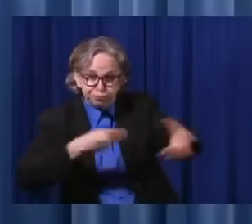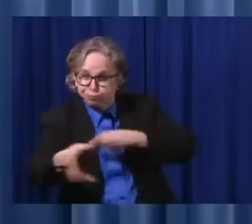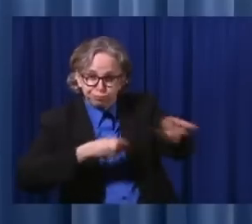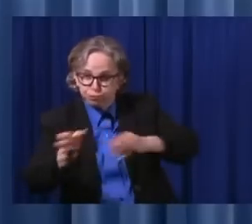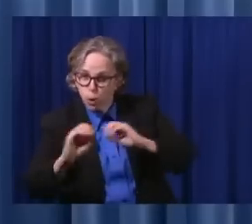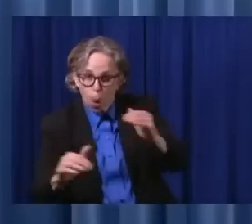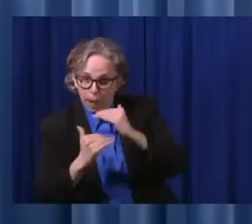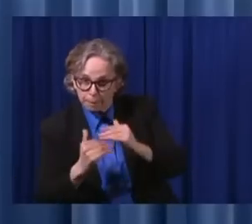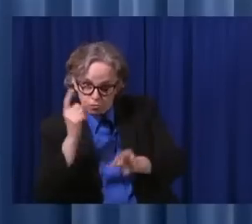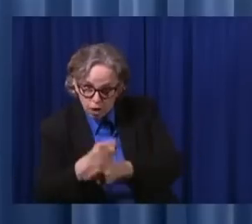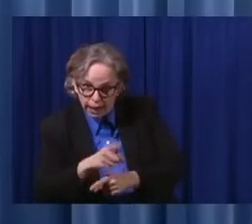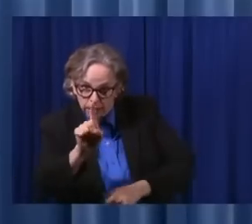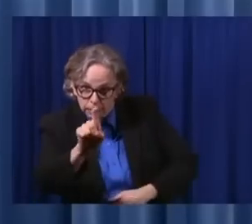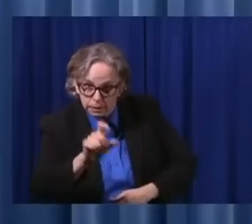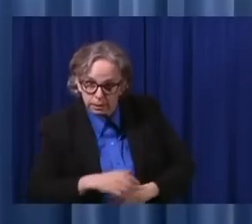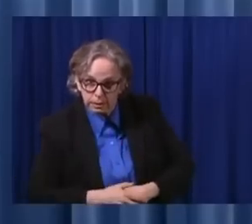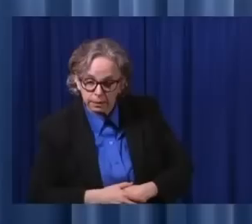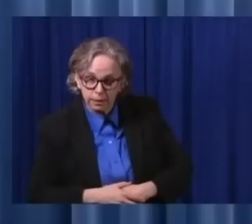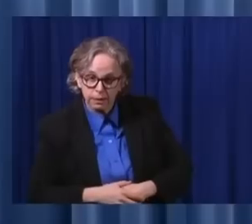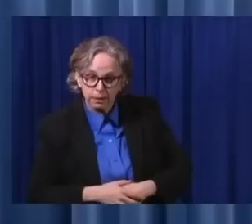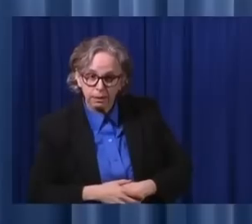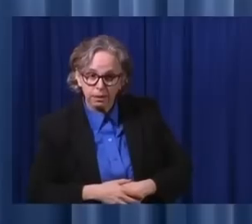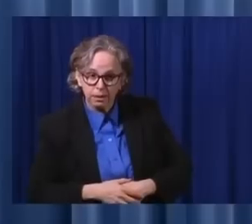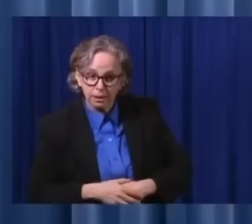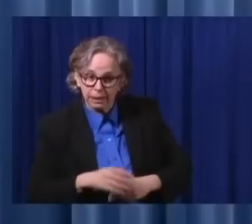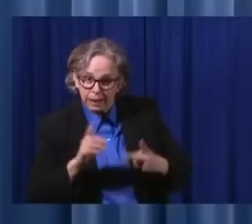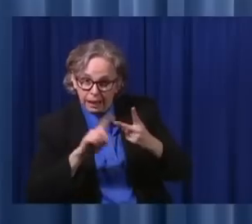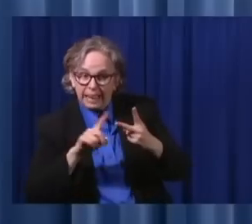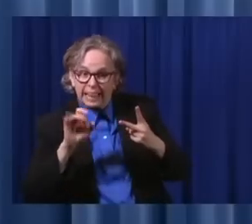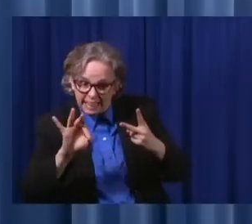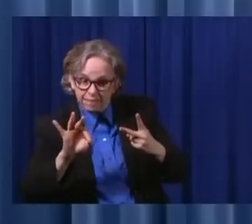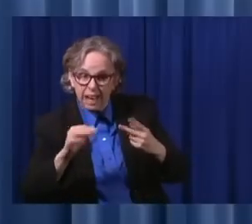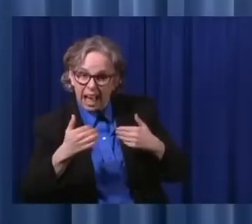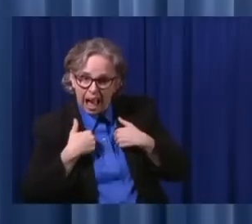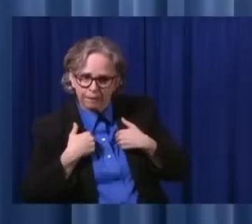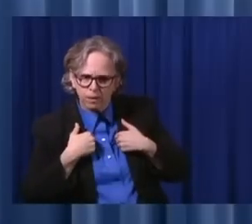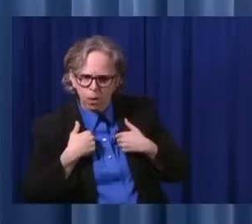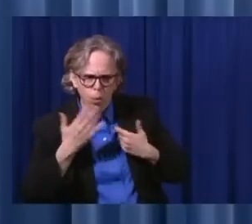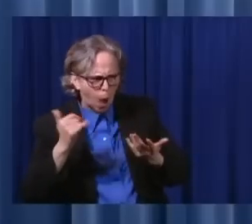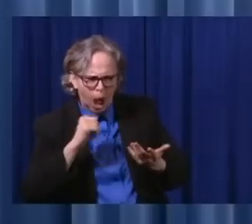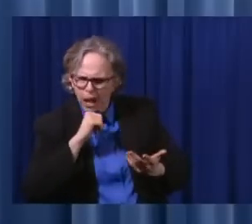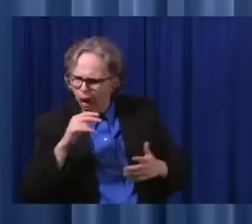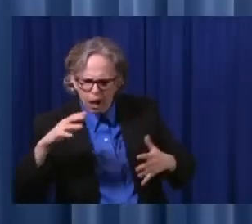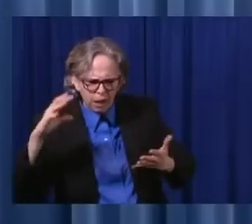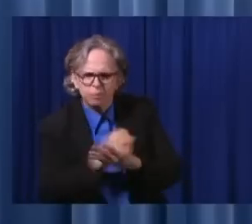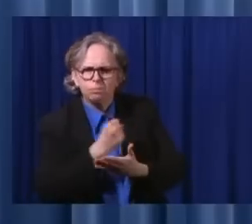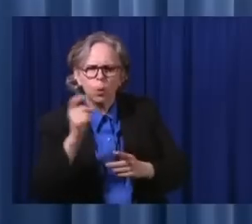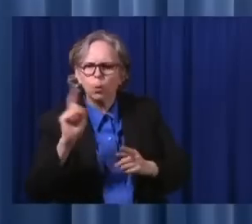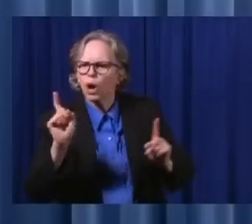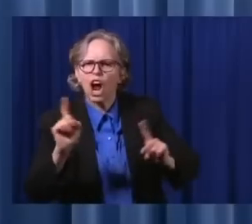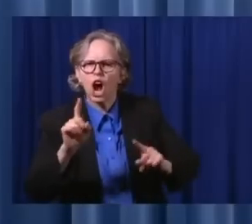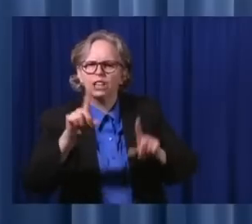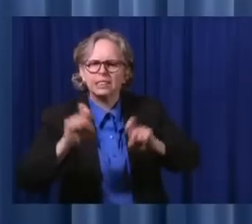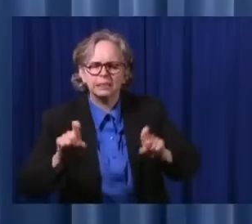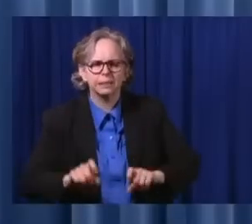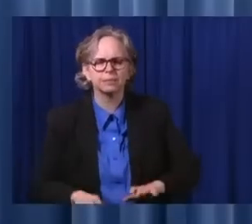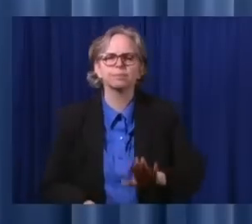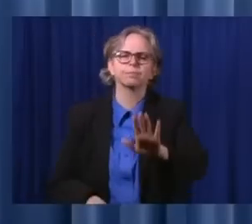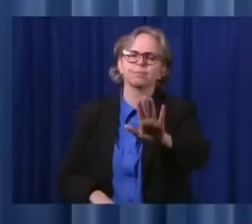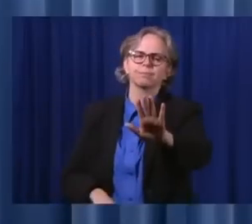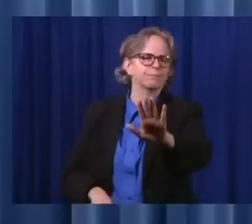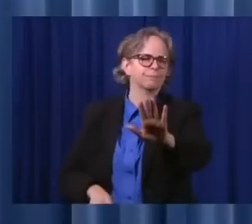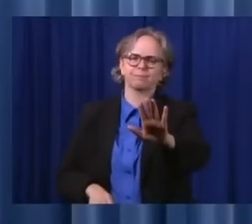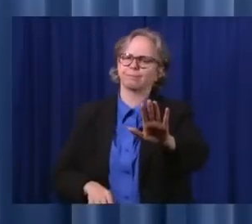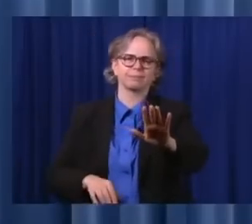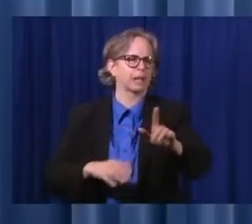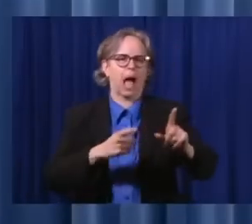And if we have unlimited testing, why are we testing? Look, I think we all started off